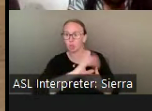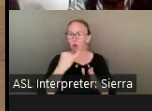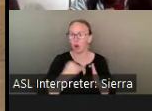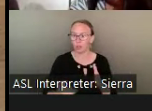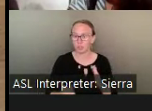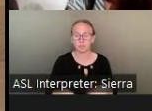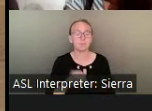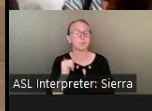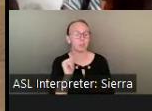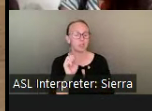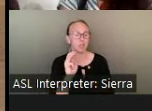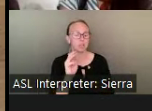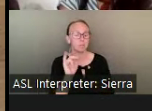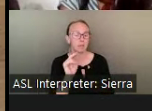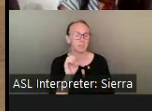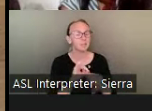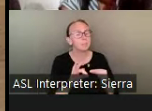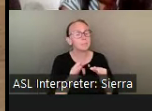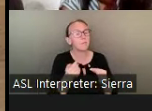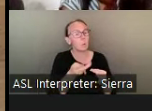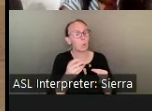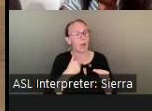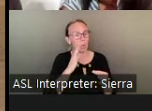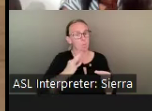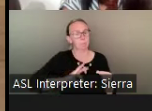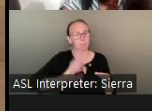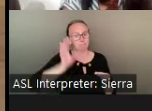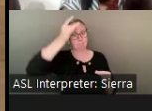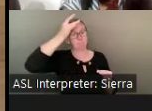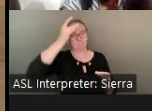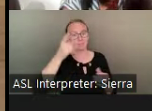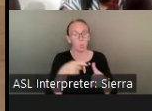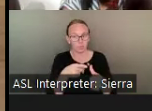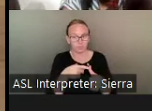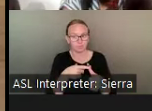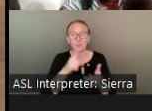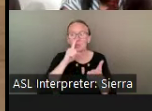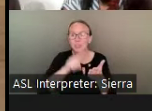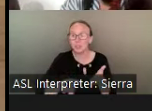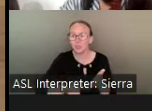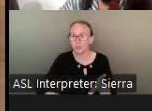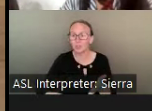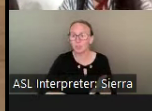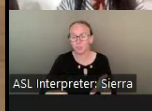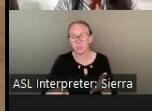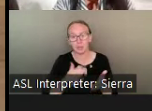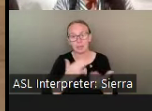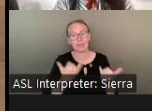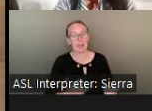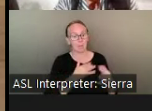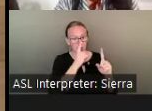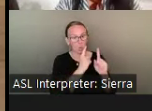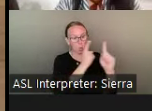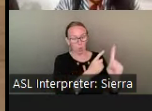think so. I think there's a few things I'll take away from this. One, the research aspect of this, I think now what my goal is now to just do